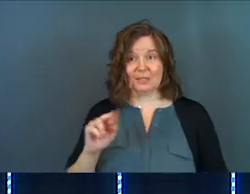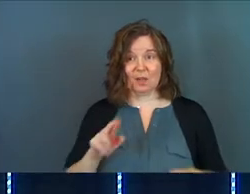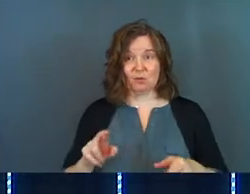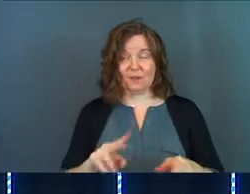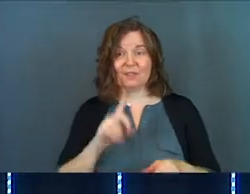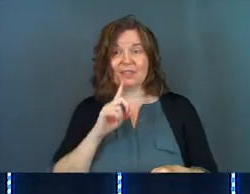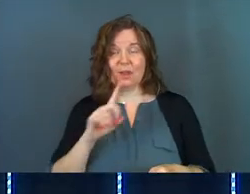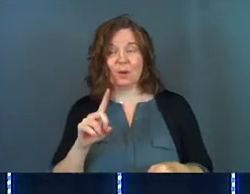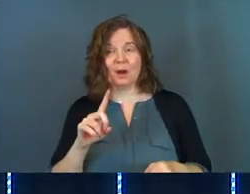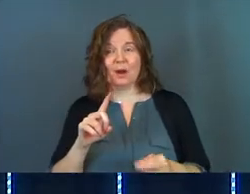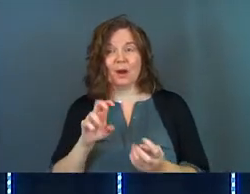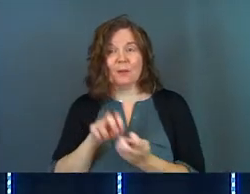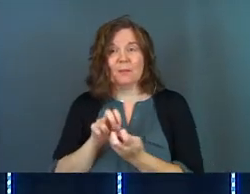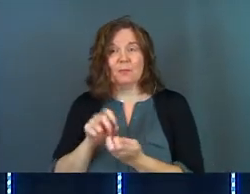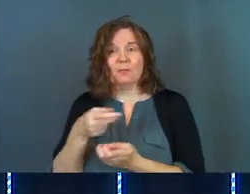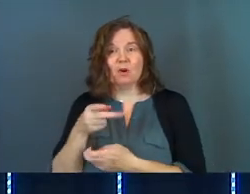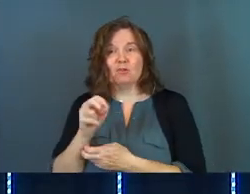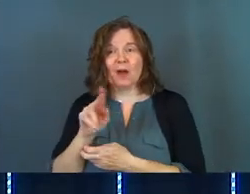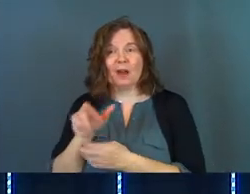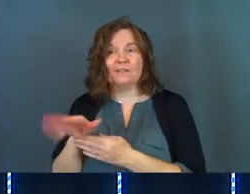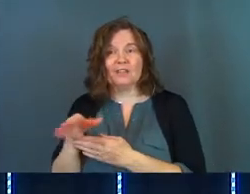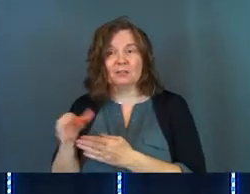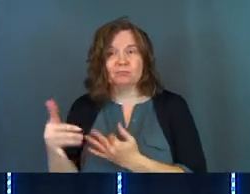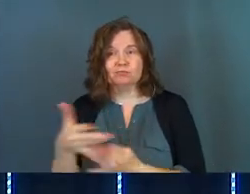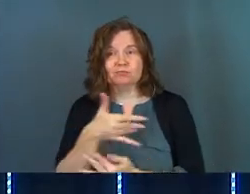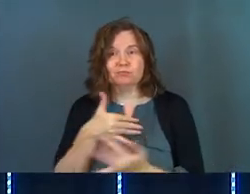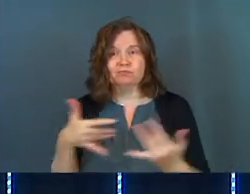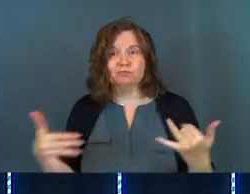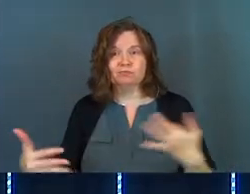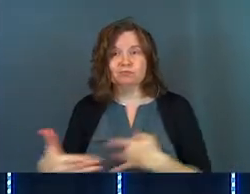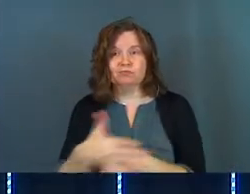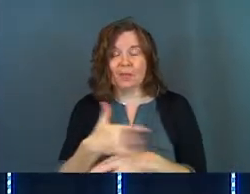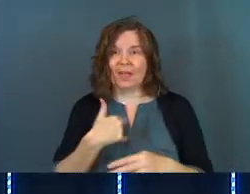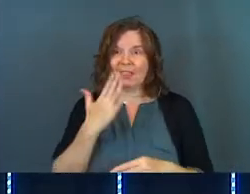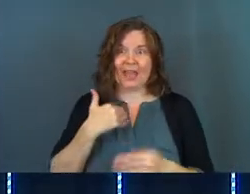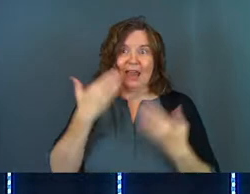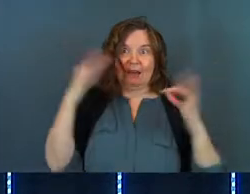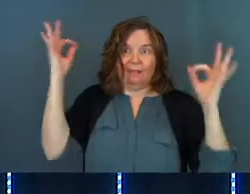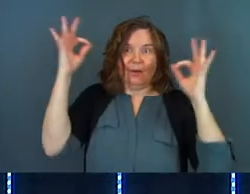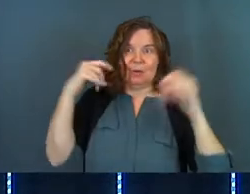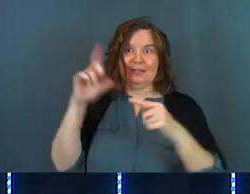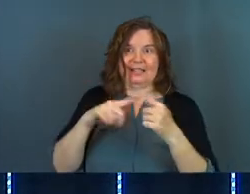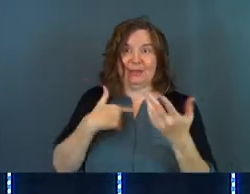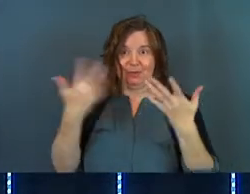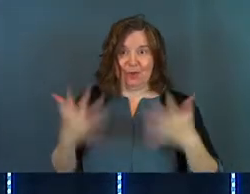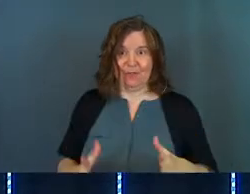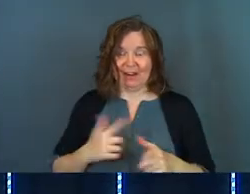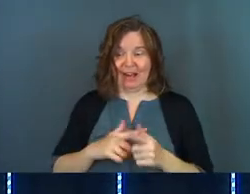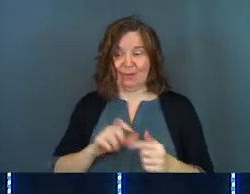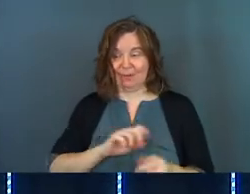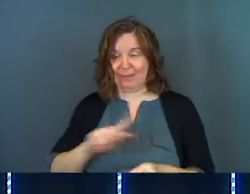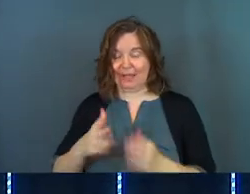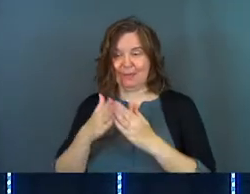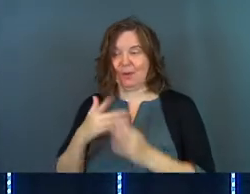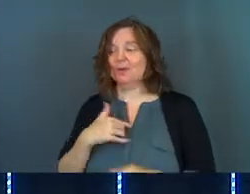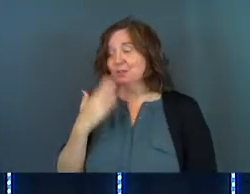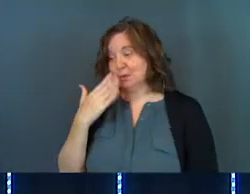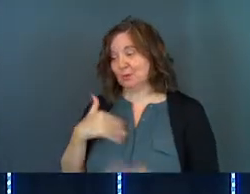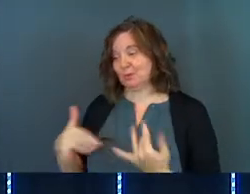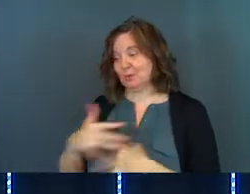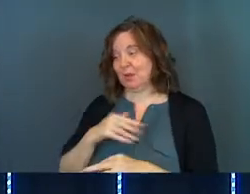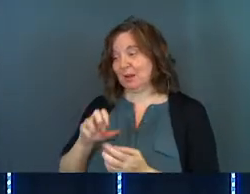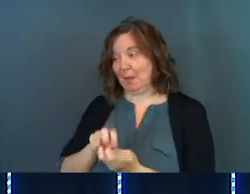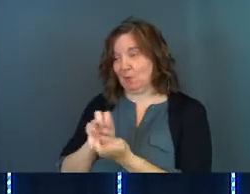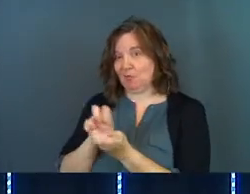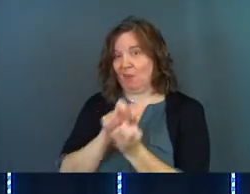and there were piranhas swimming all around us. And thank God I didn't know it until it was over and I was back in the boat, and they're like, you know you're